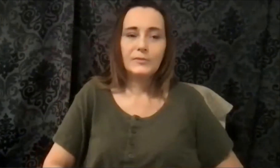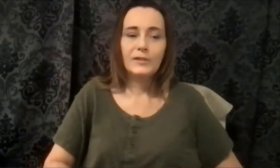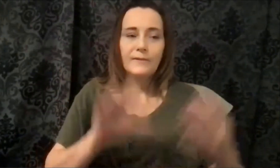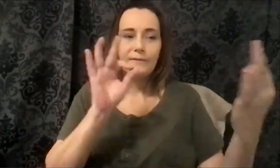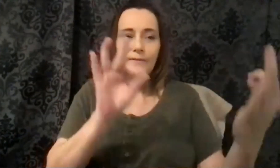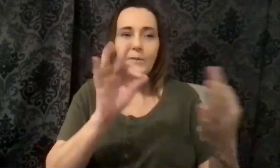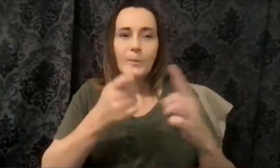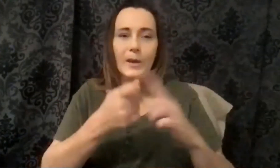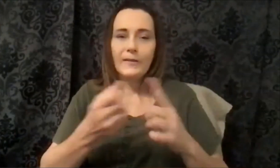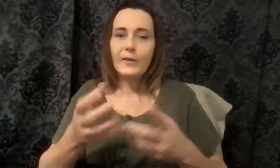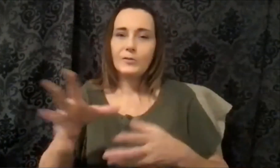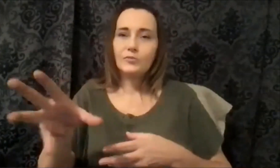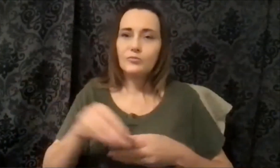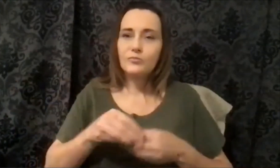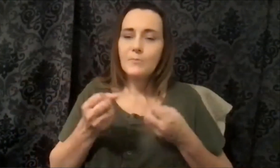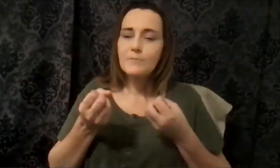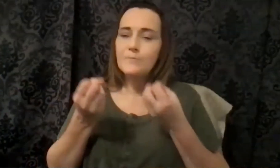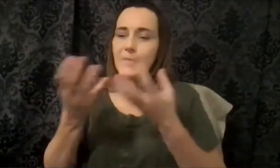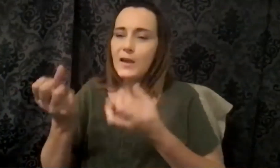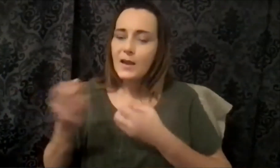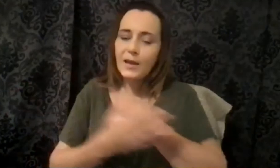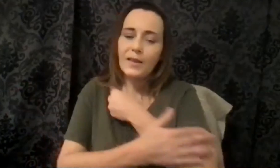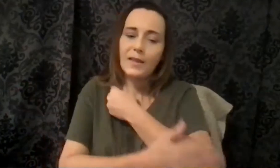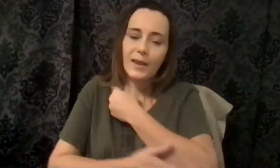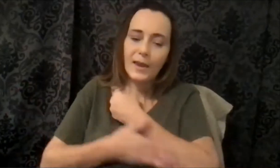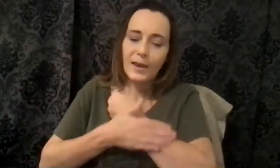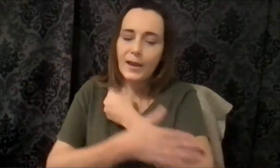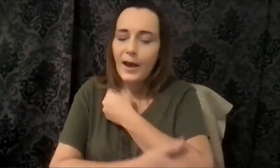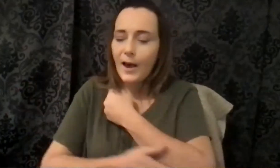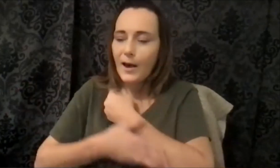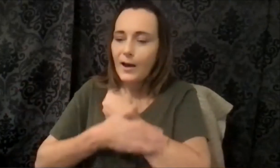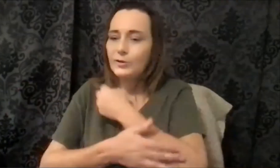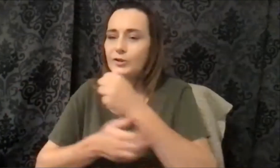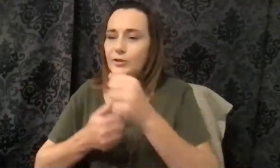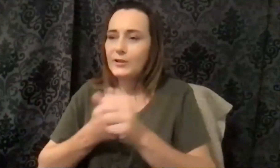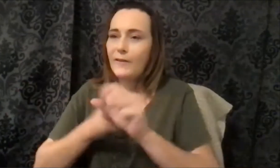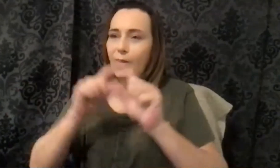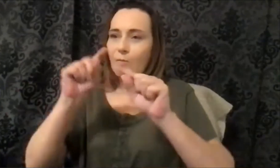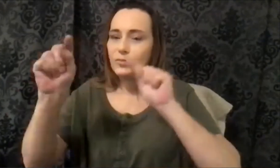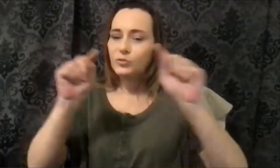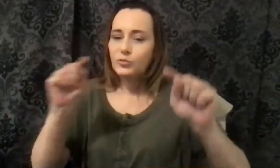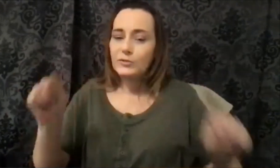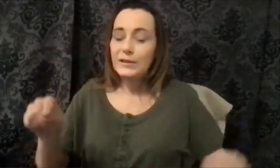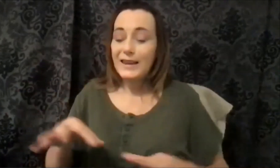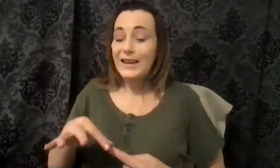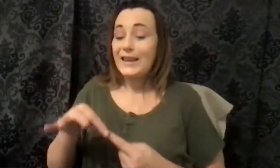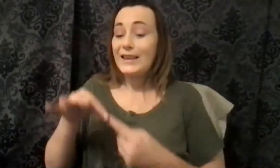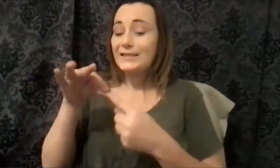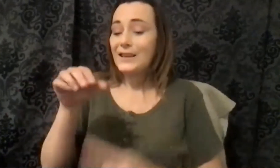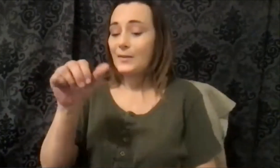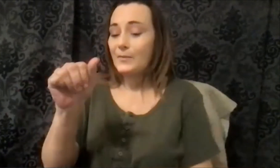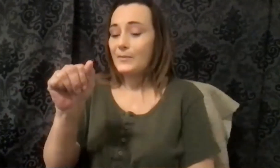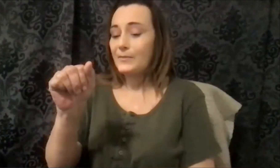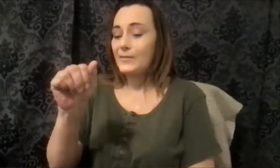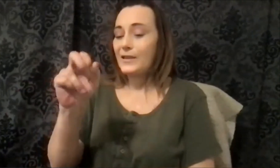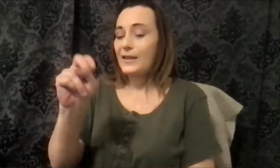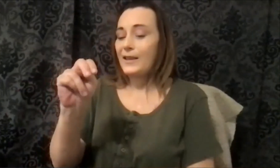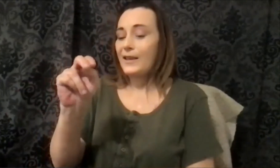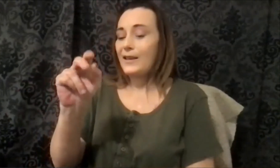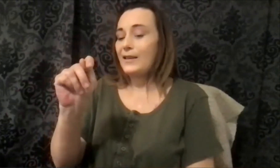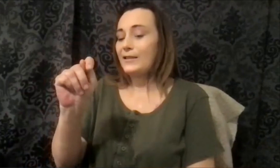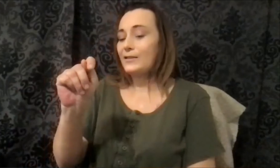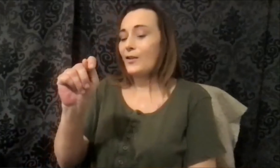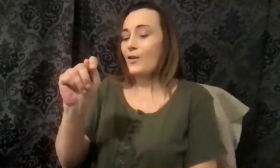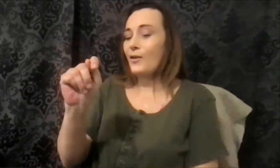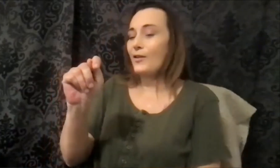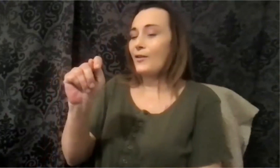of countries on every continent except Antarctica. I like this one, except